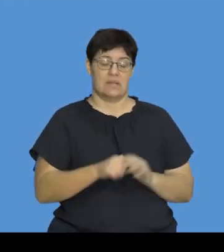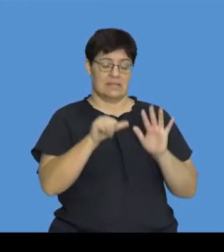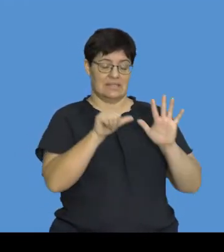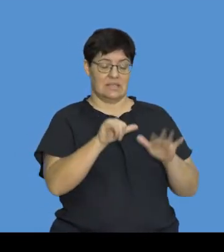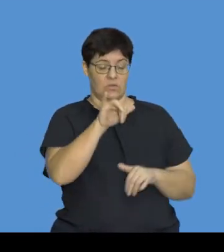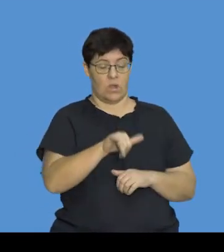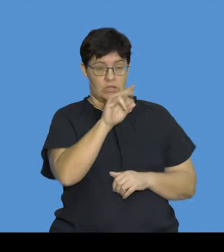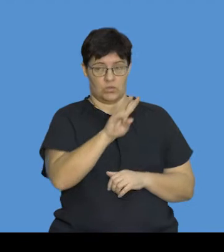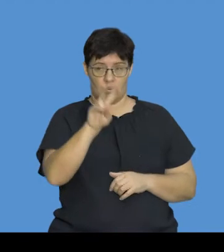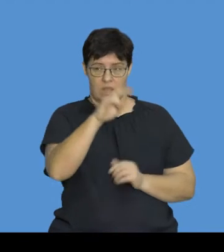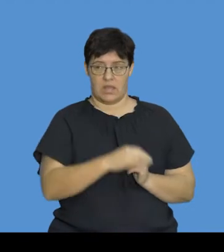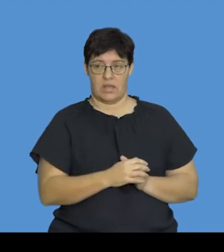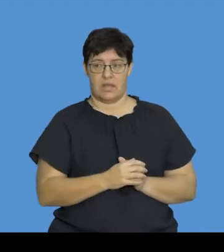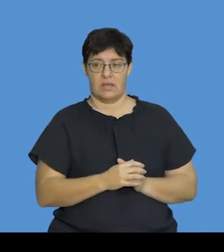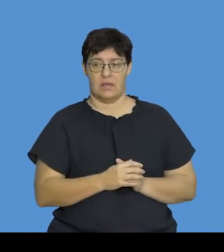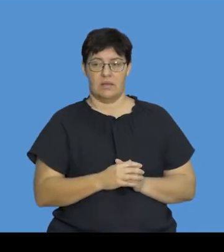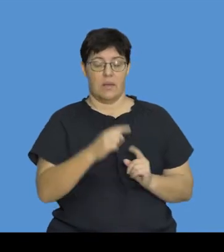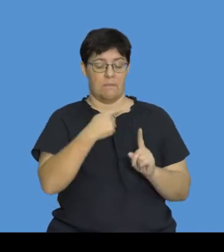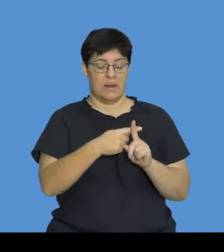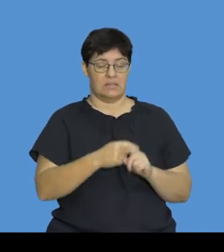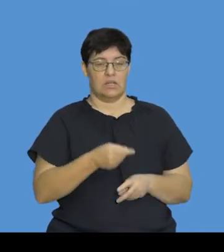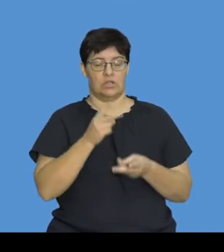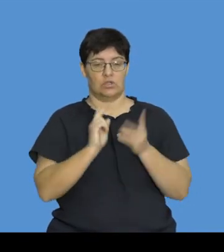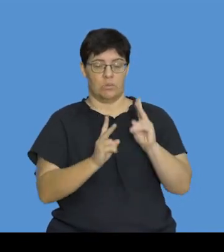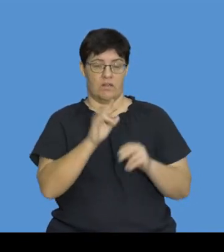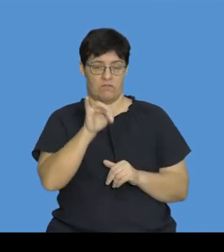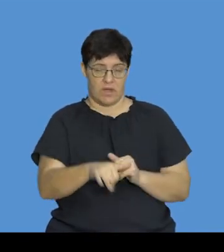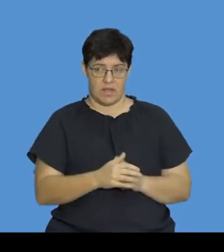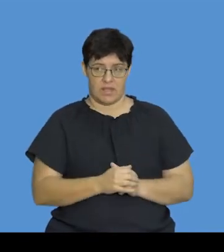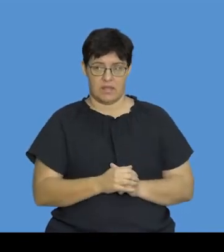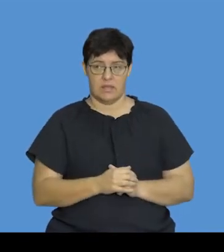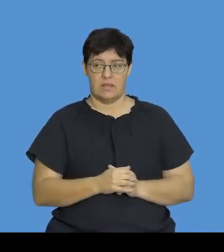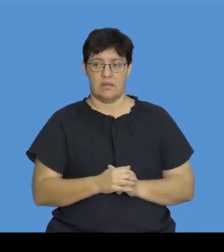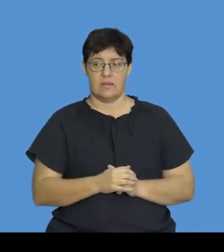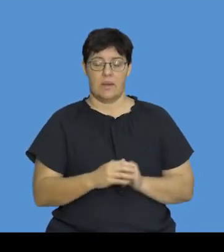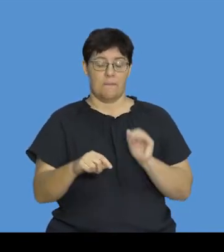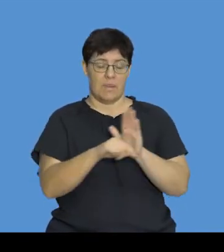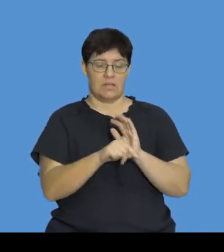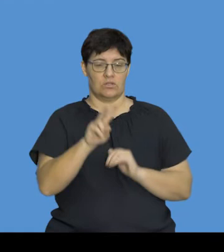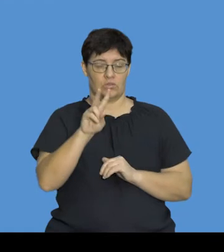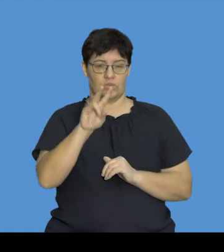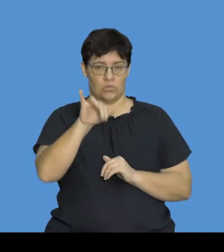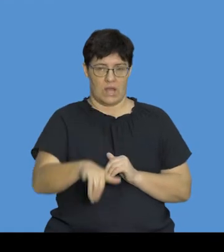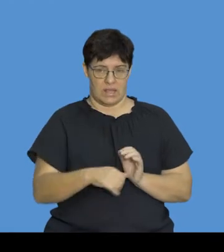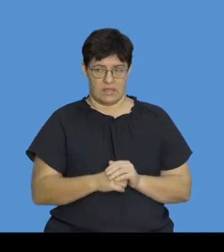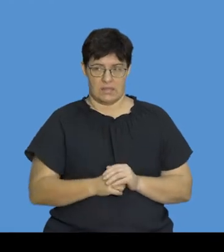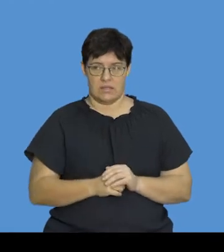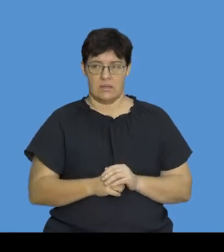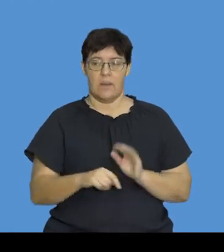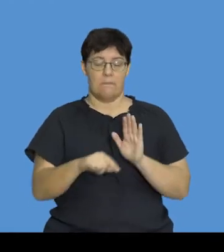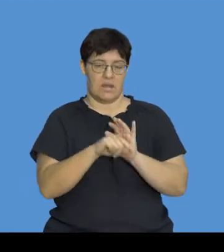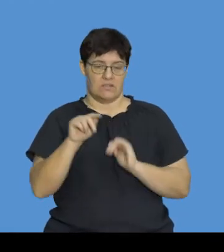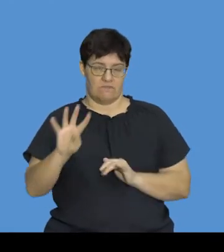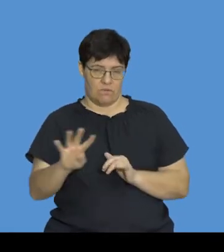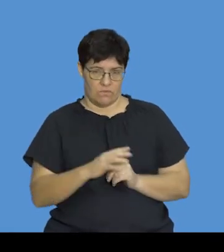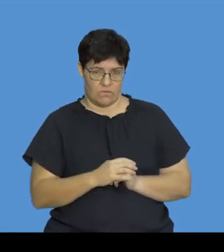becomes 6y squared plus the 12y minus 2y